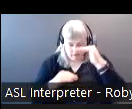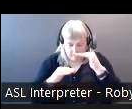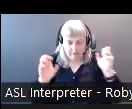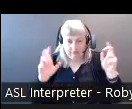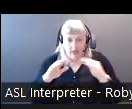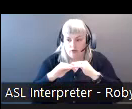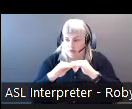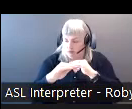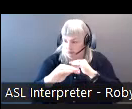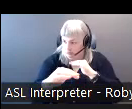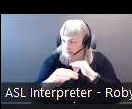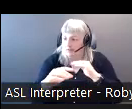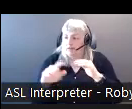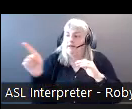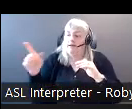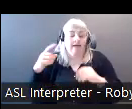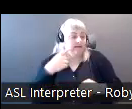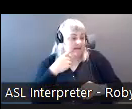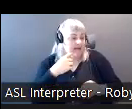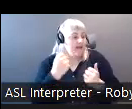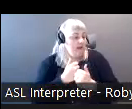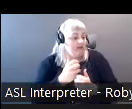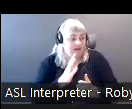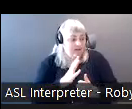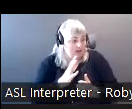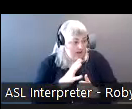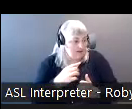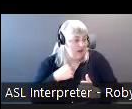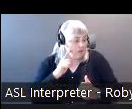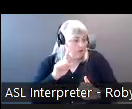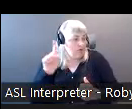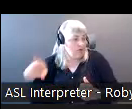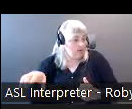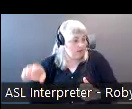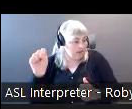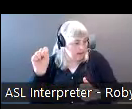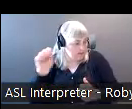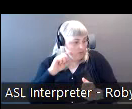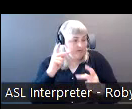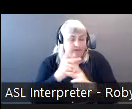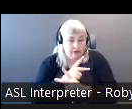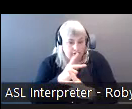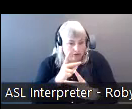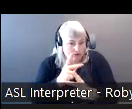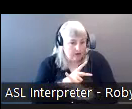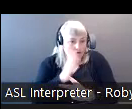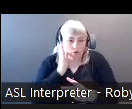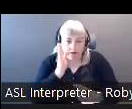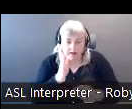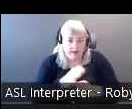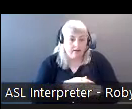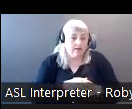okay, everything's okay, I'm going to get her, we'll figure this out. She used